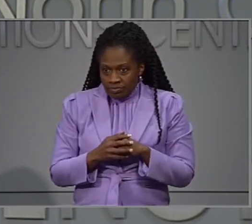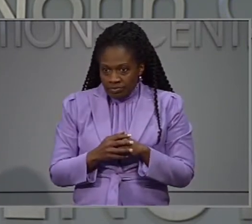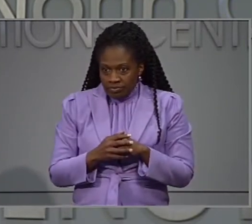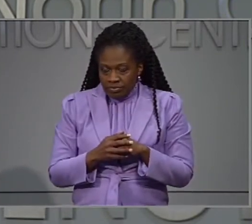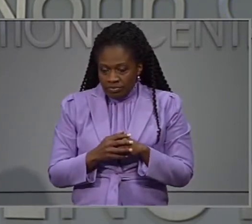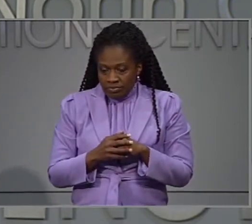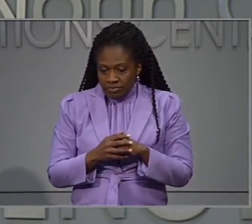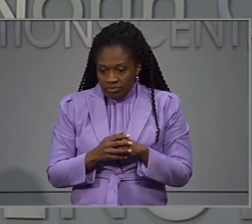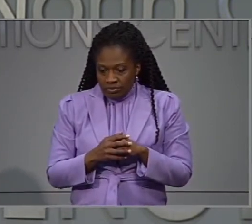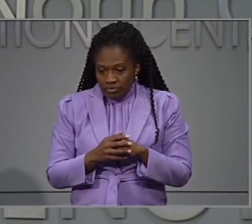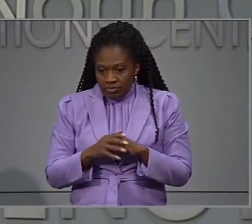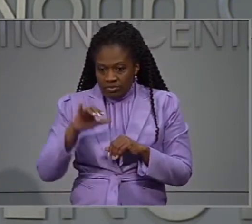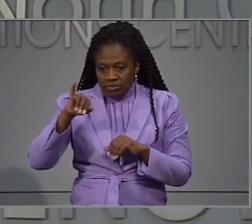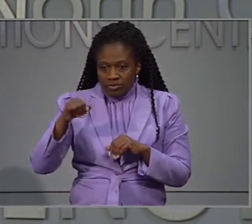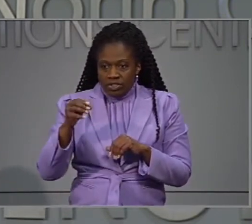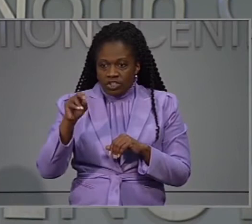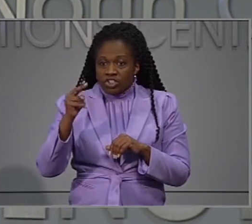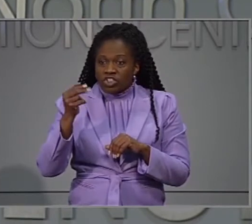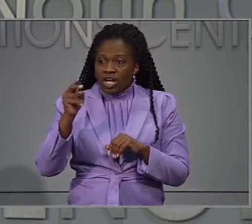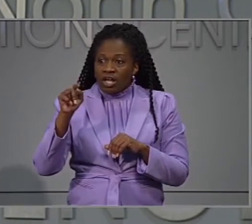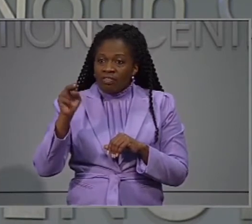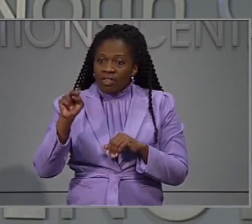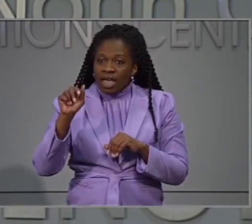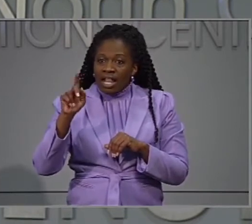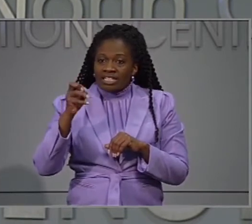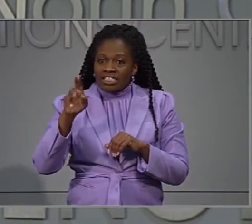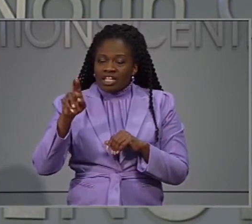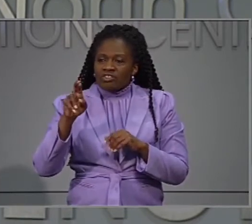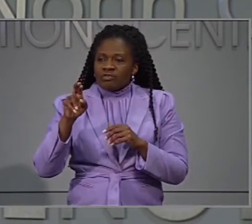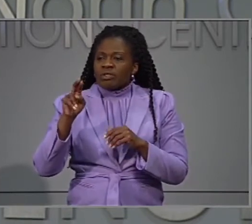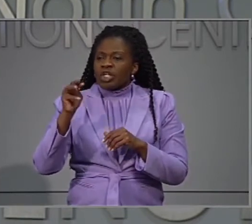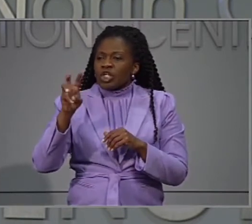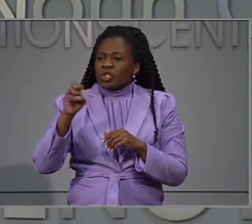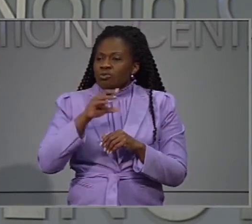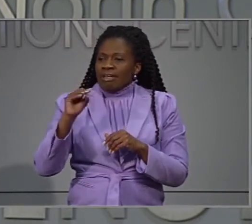Next question is from Jonathan Alexander with the News and Observer.